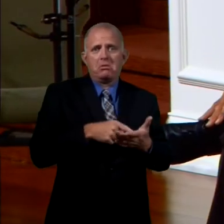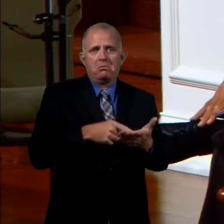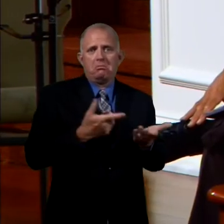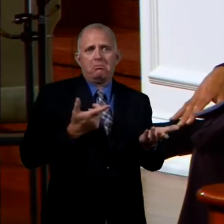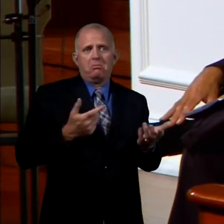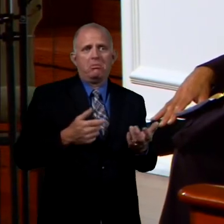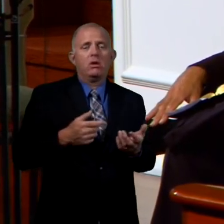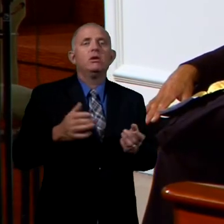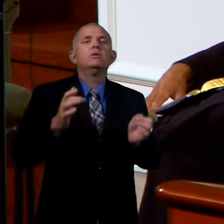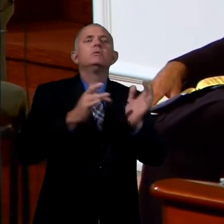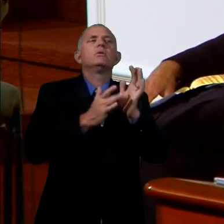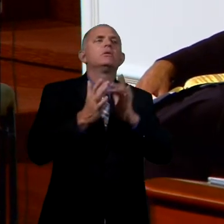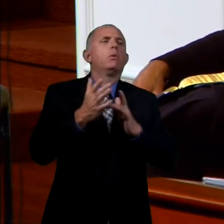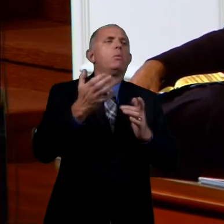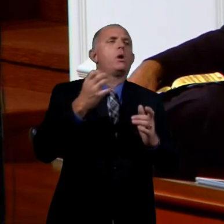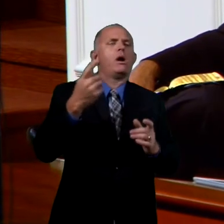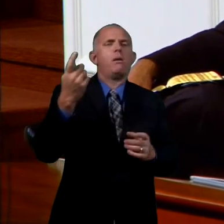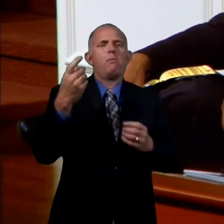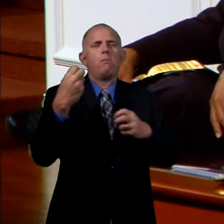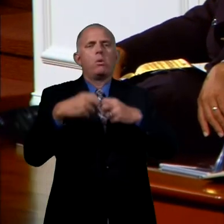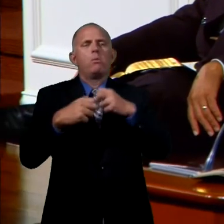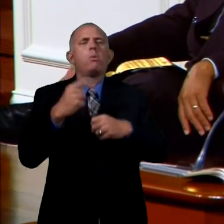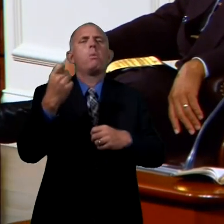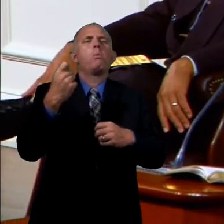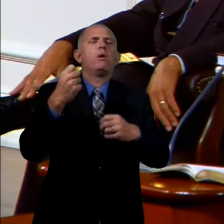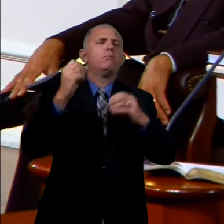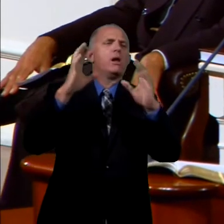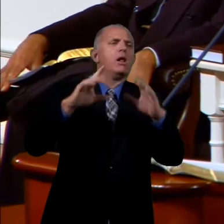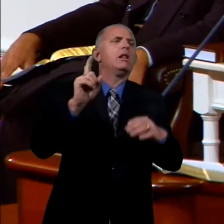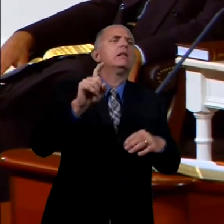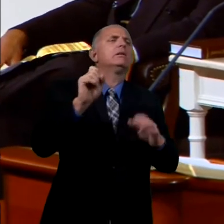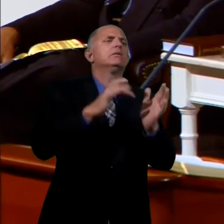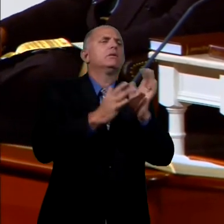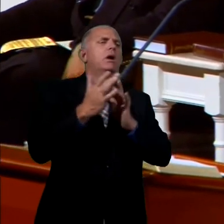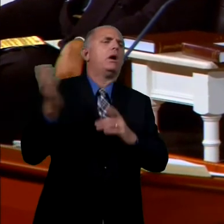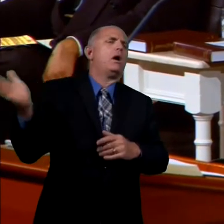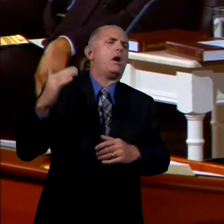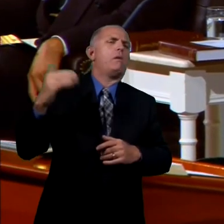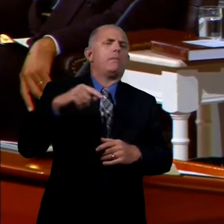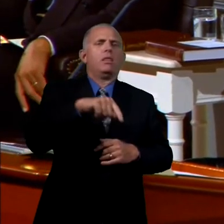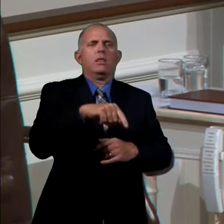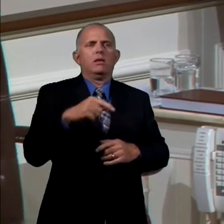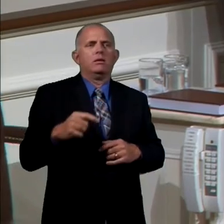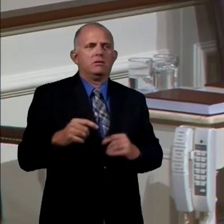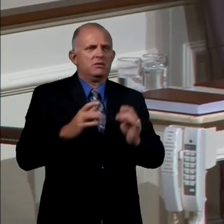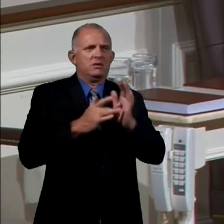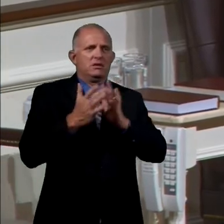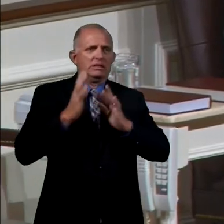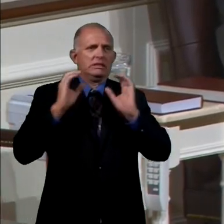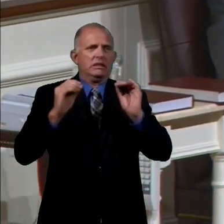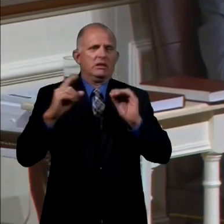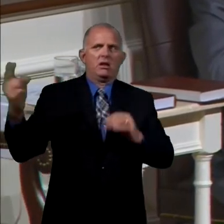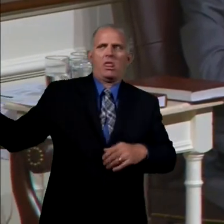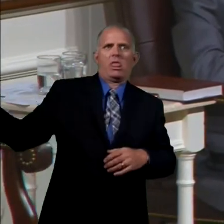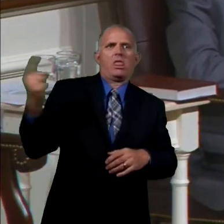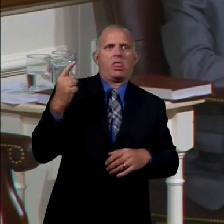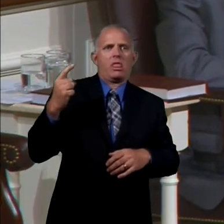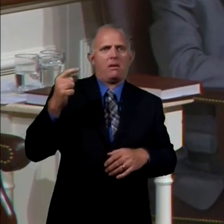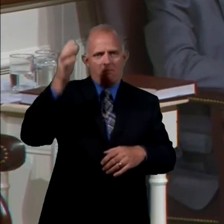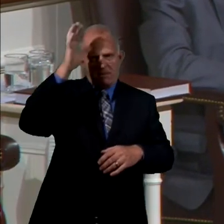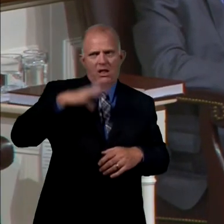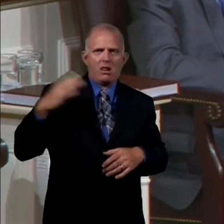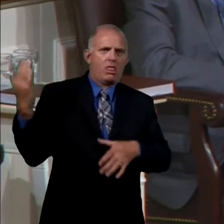Jesus, one more problem. Hey, Jesus, one more miracle needed. Hey, Jesus, come over here one more time. And Jesus is teaching, and he's interrupted by this man.